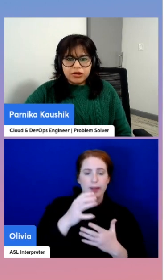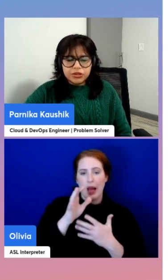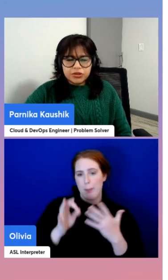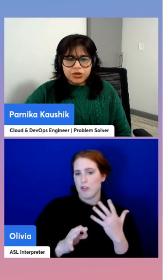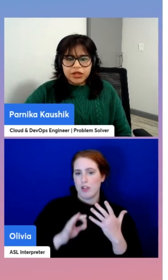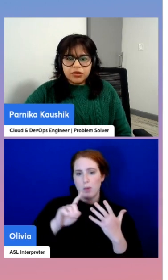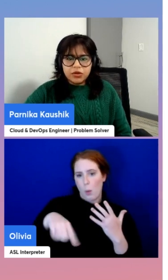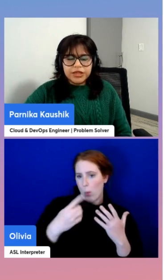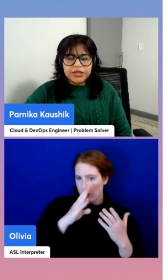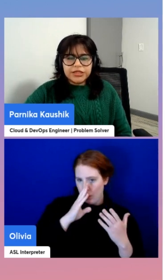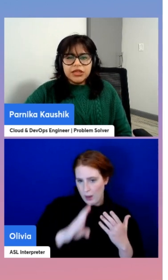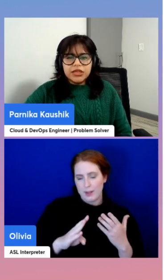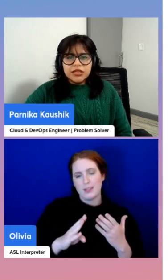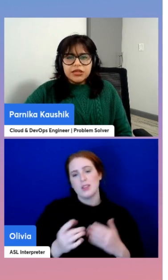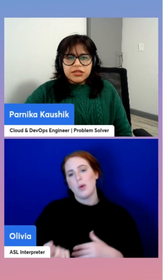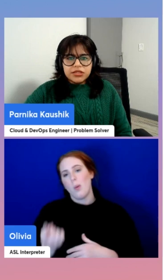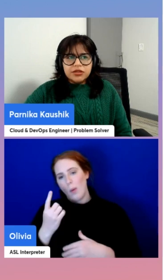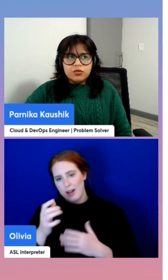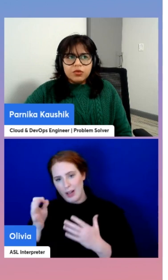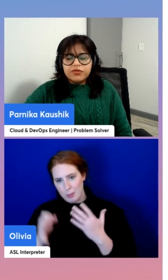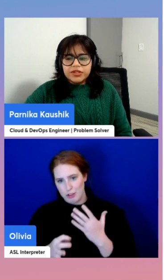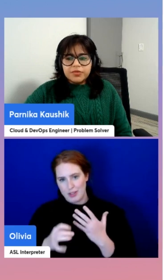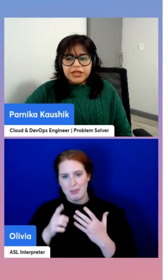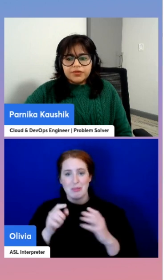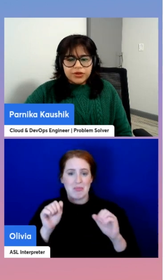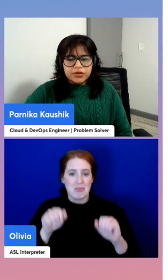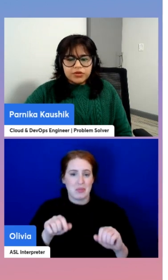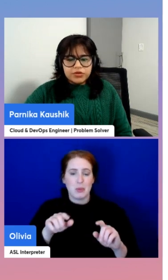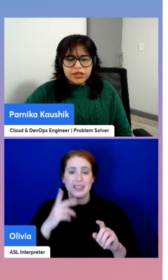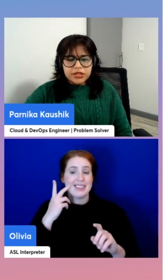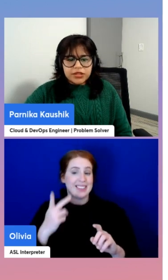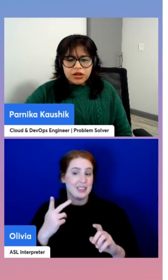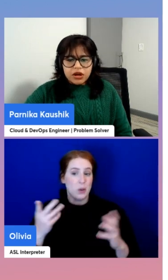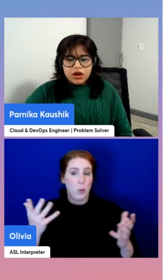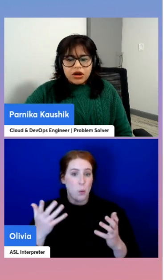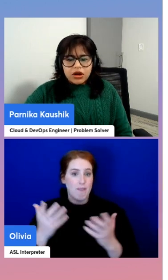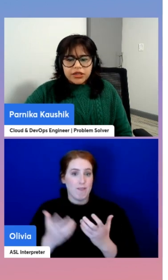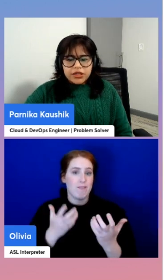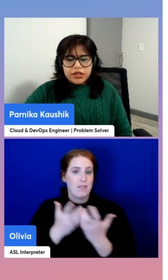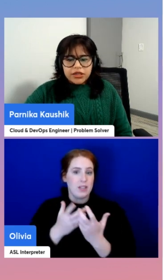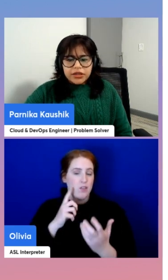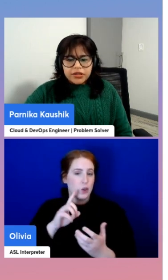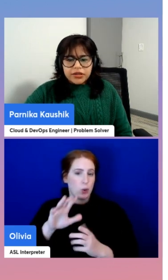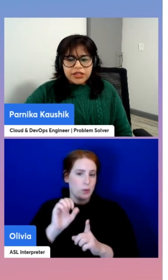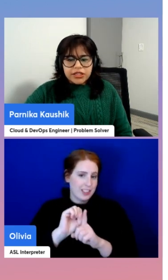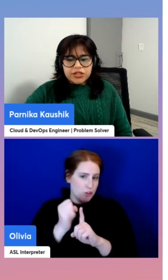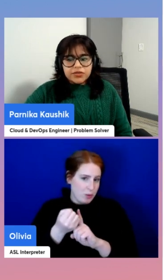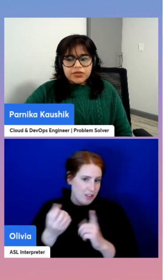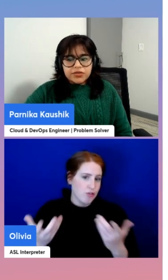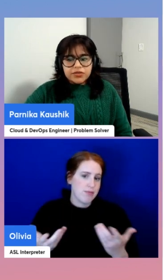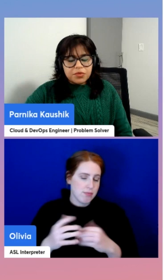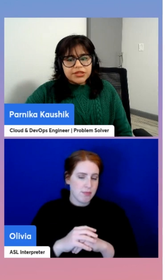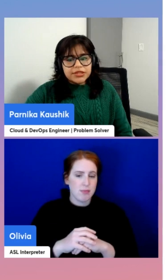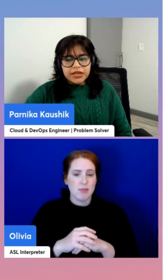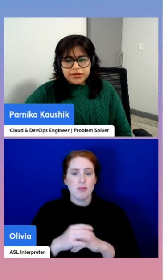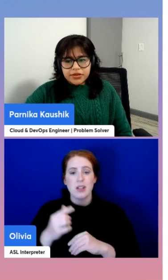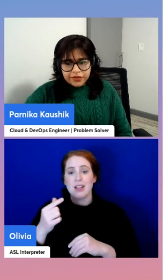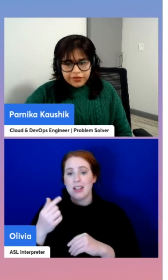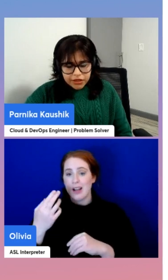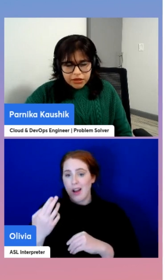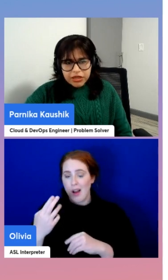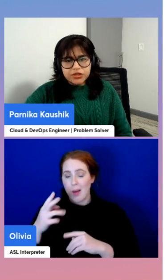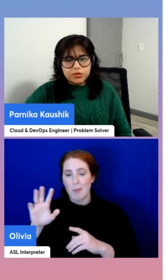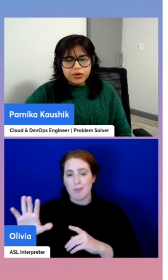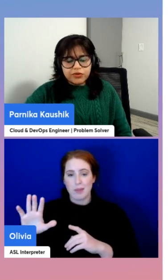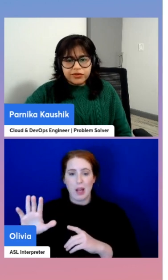They are an option. So you can always see what fits best for your use case. On the GitHub side, each of your repositories has to